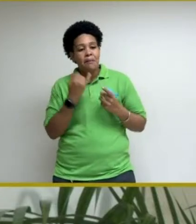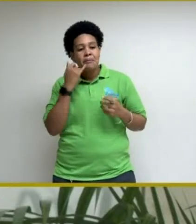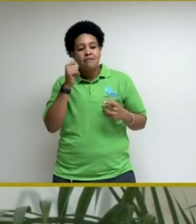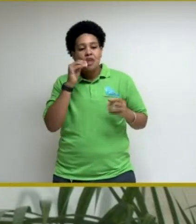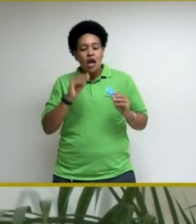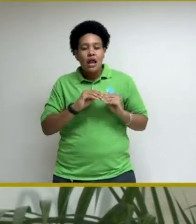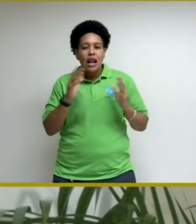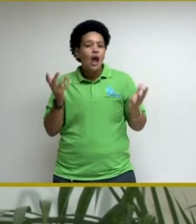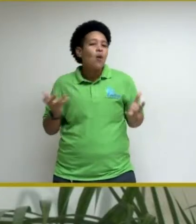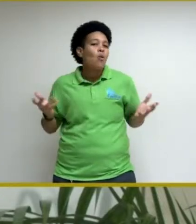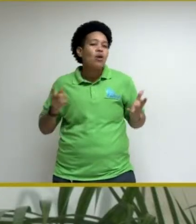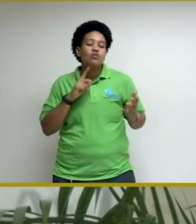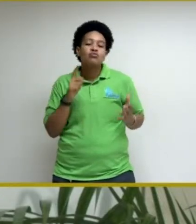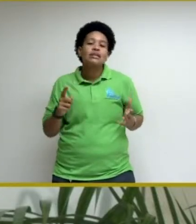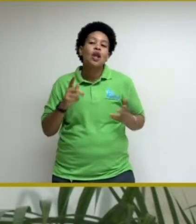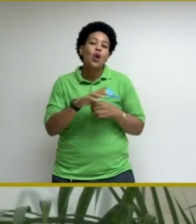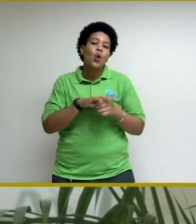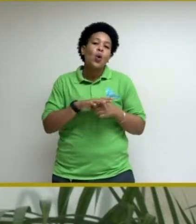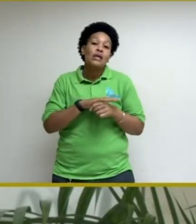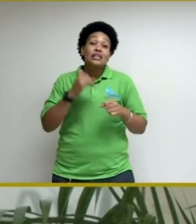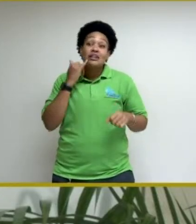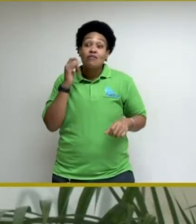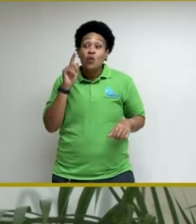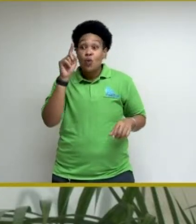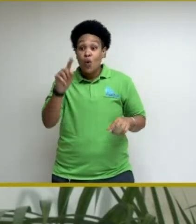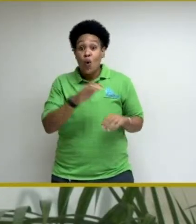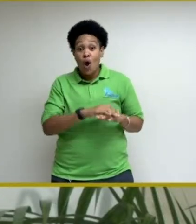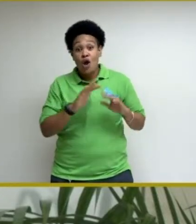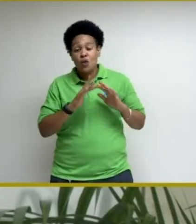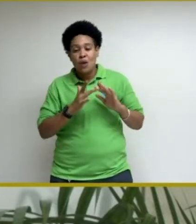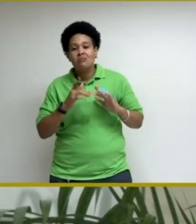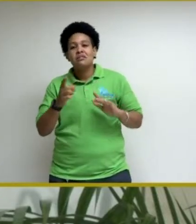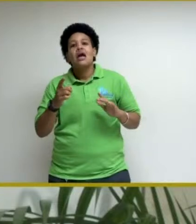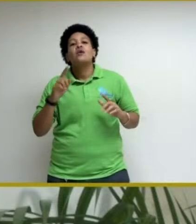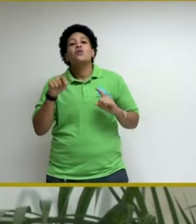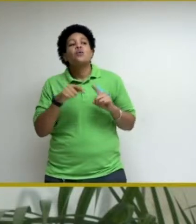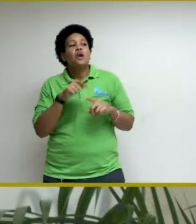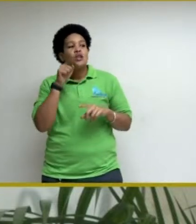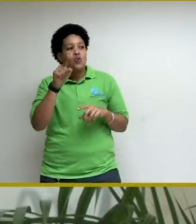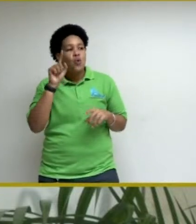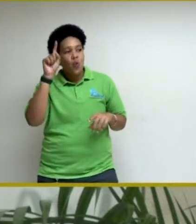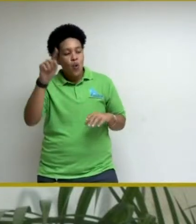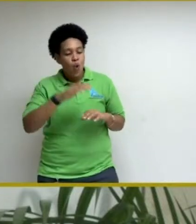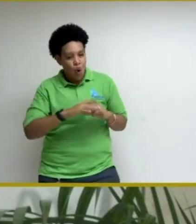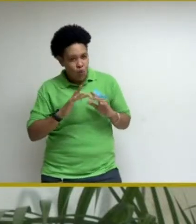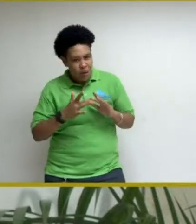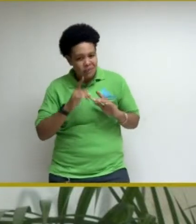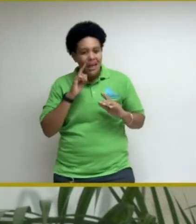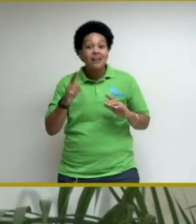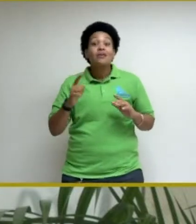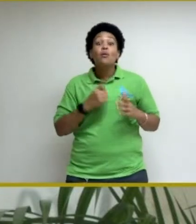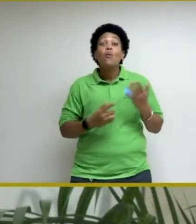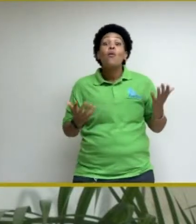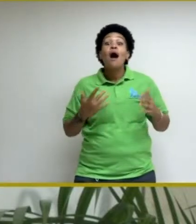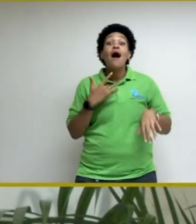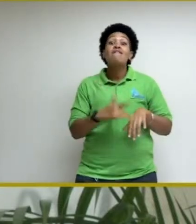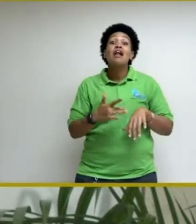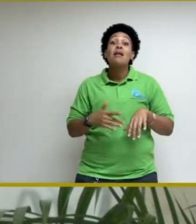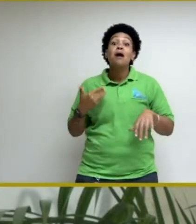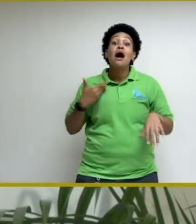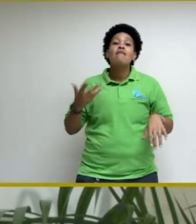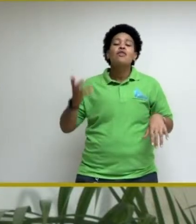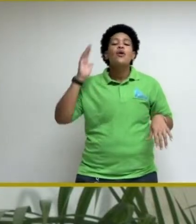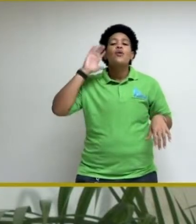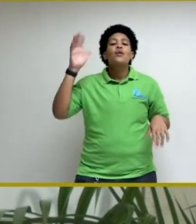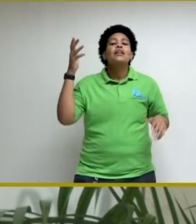clear what are the sites. If you go on the website, when you go on, the sites that are available to you will